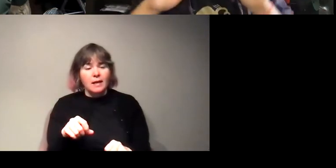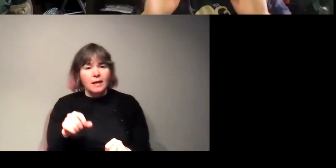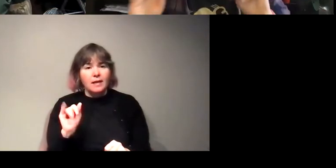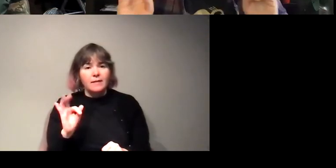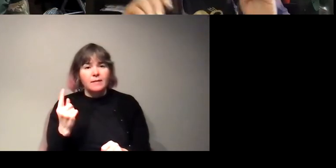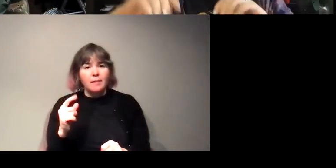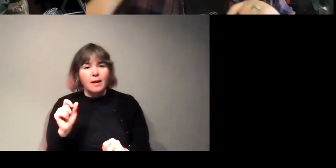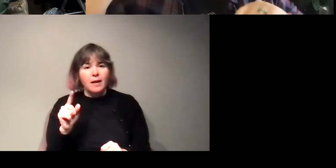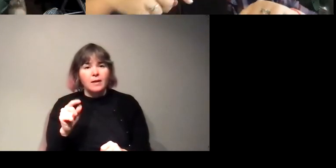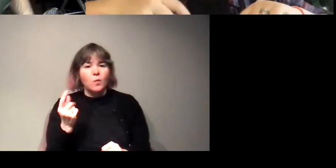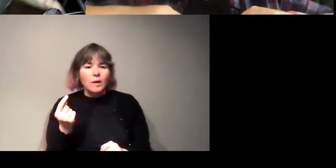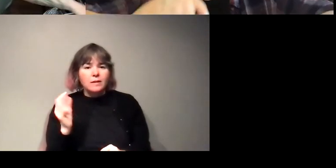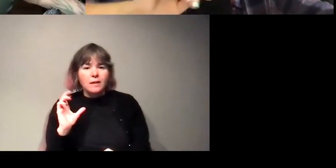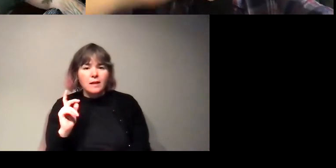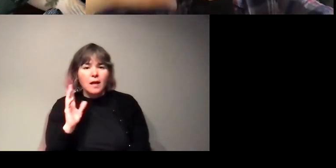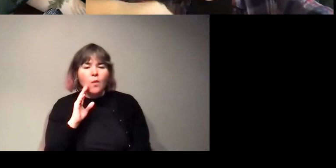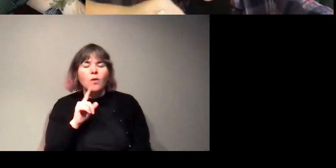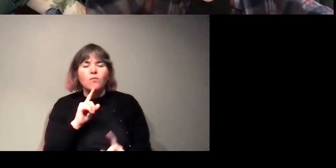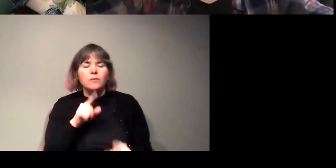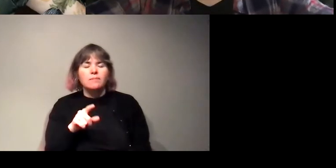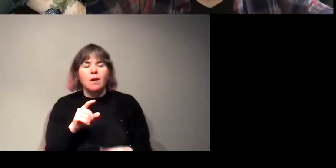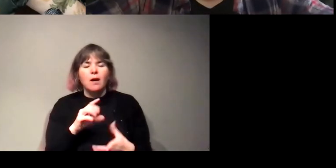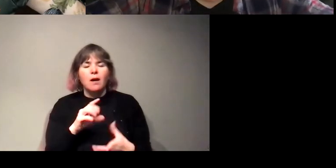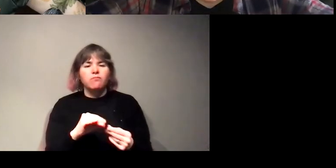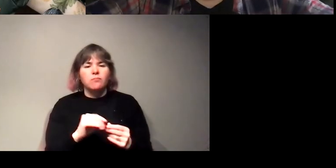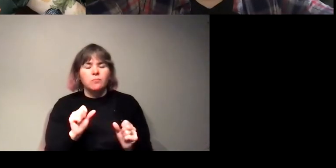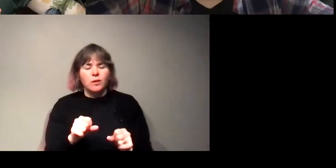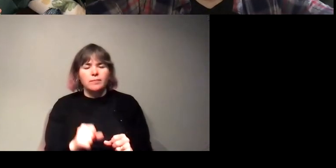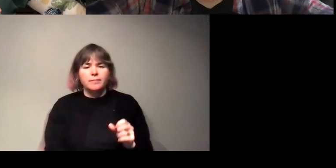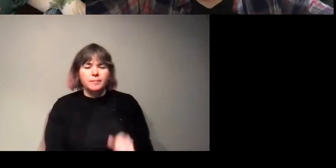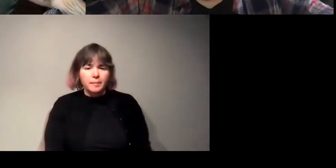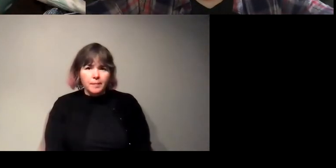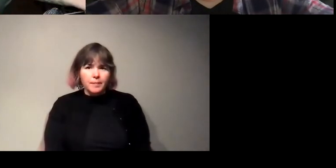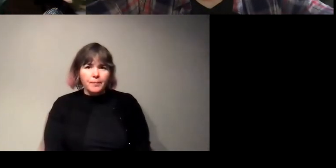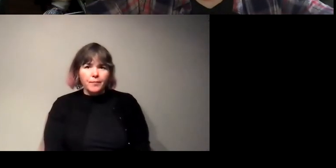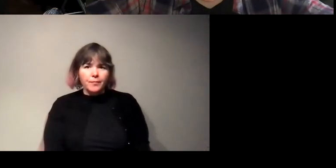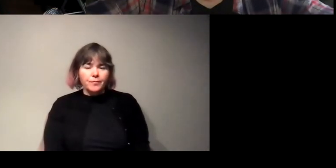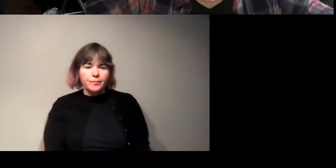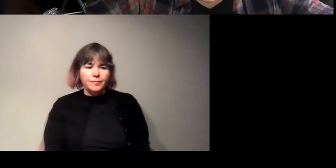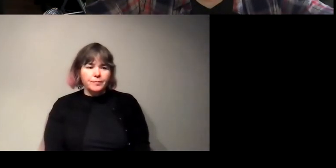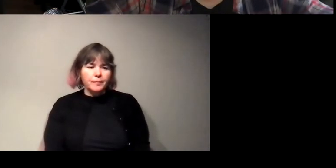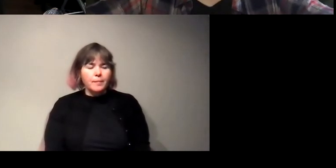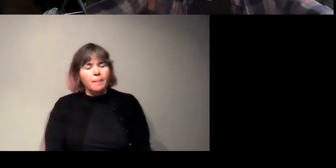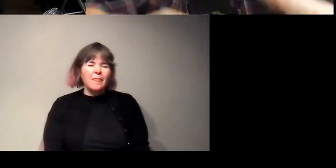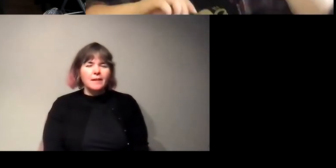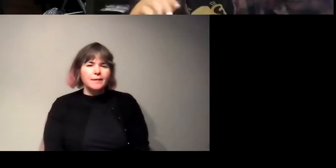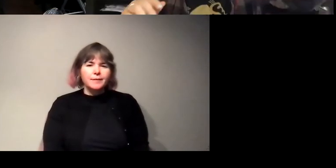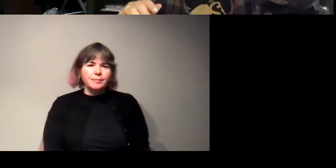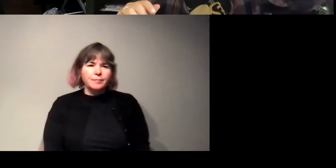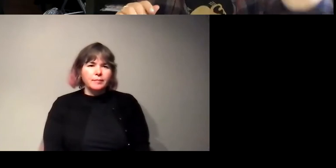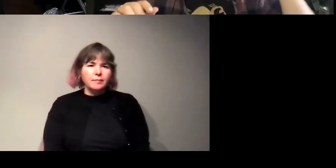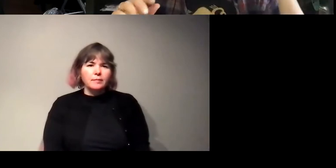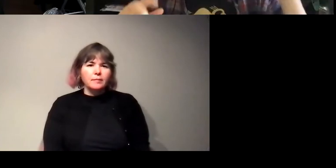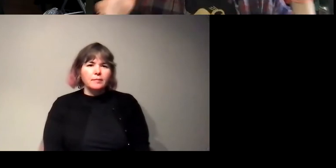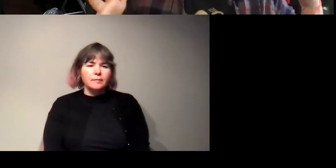asks like, what's the link? I'll reply and then you'll all be able to see it. Great. Let's see. So is there anywhere